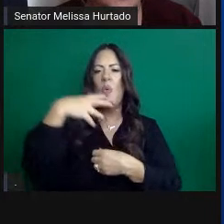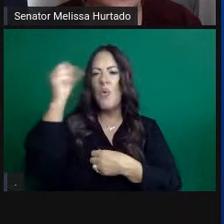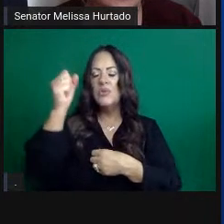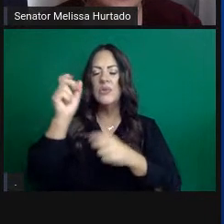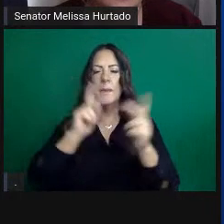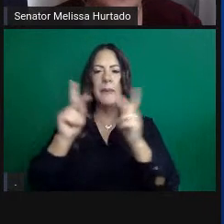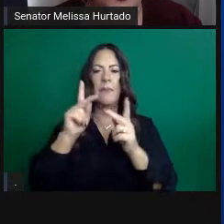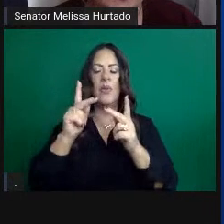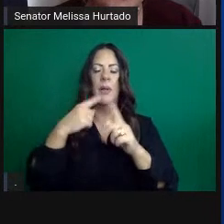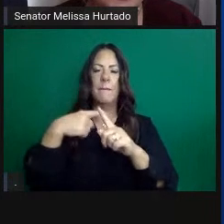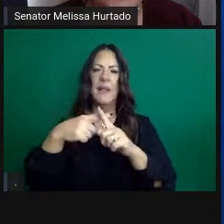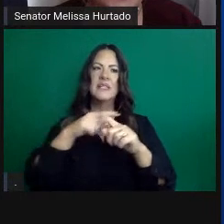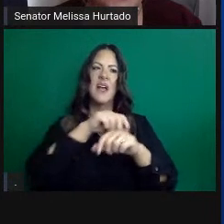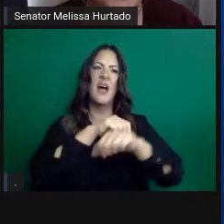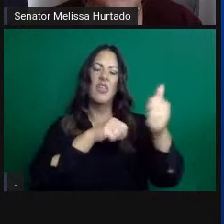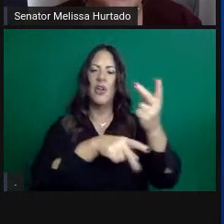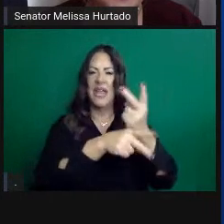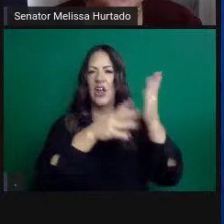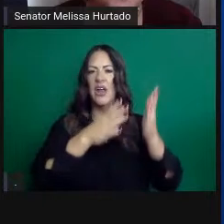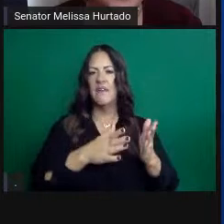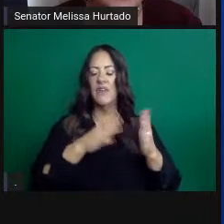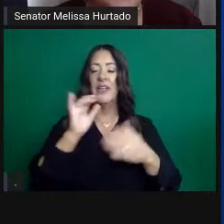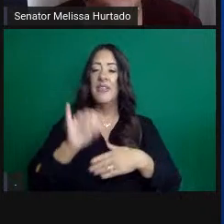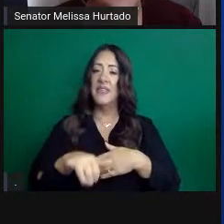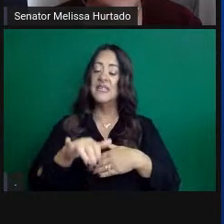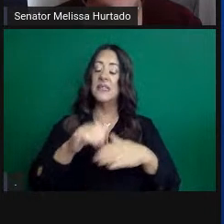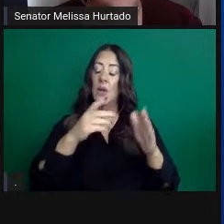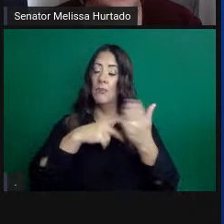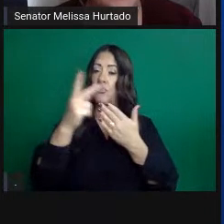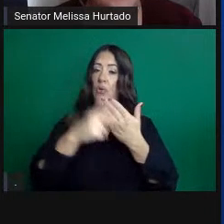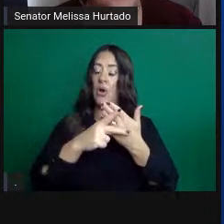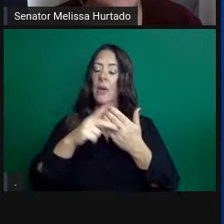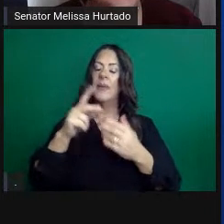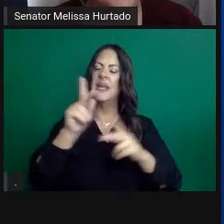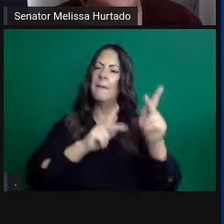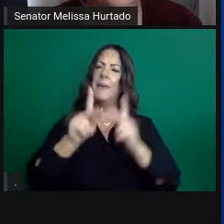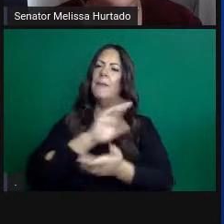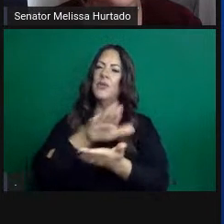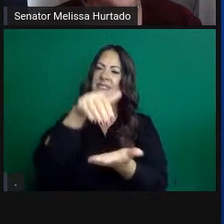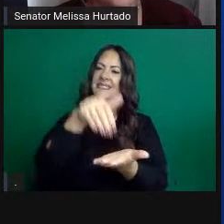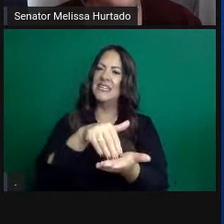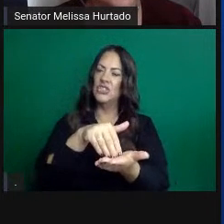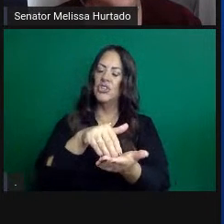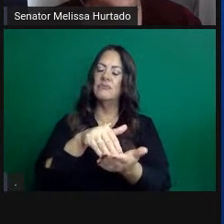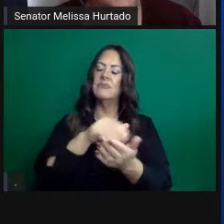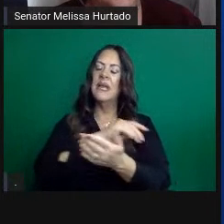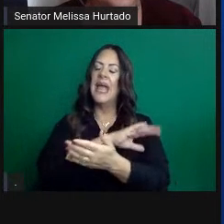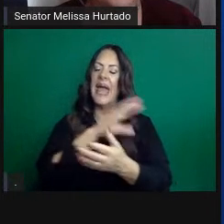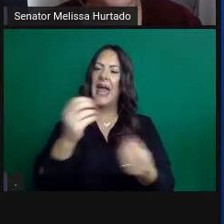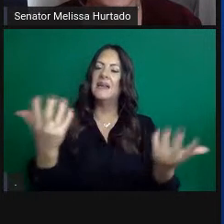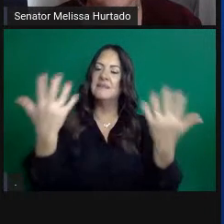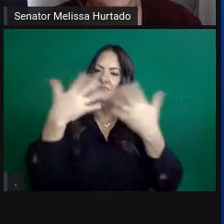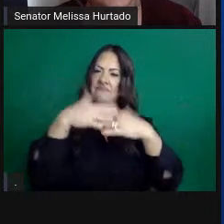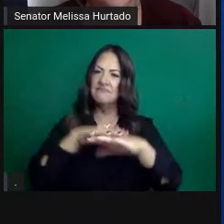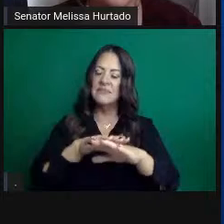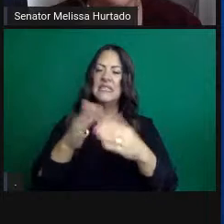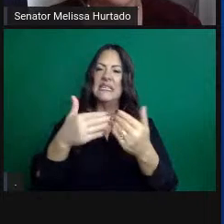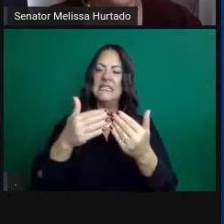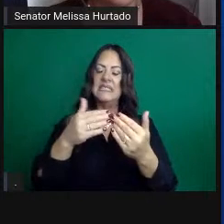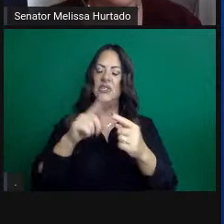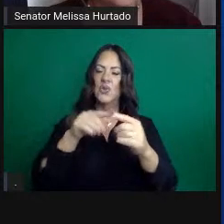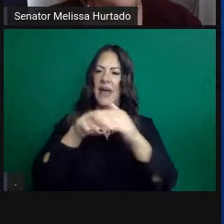caregivers. These programs must be person-centered and integrated in a way that makes them easy to access and simple to